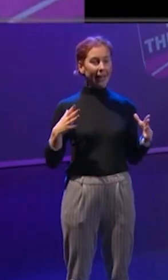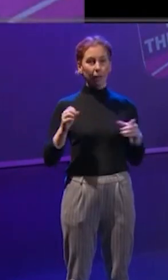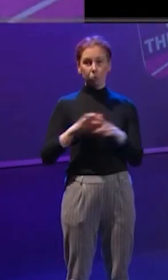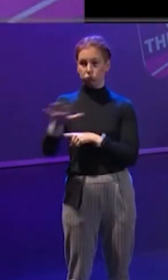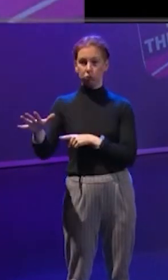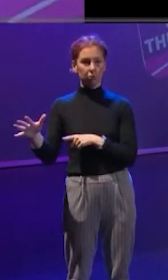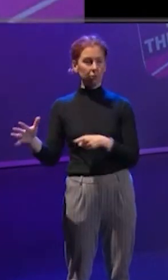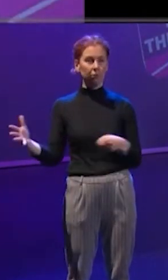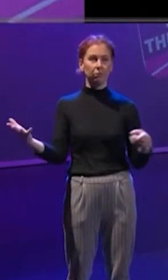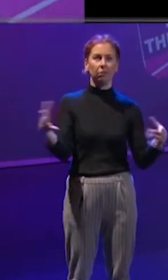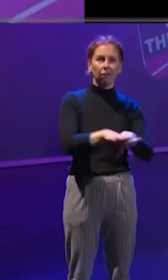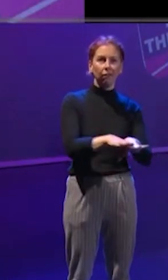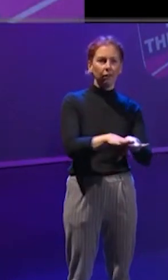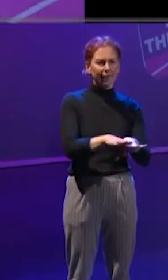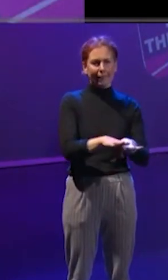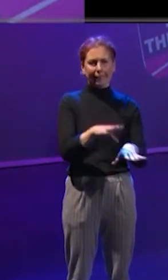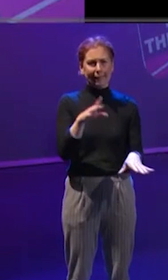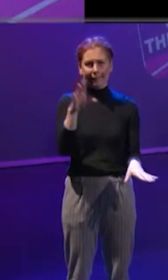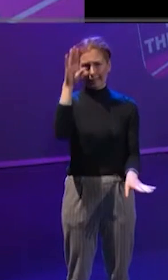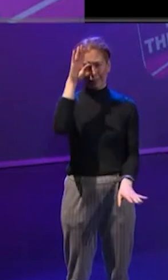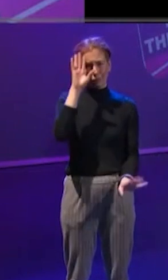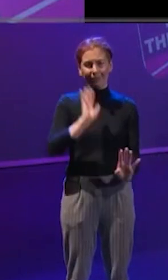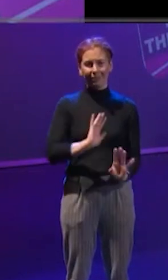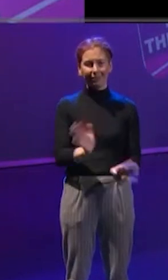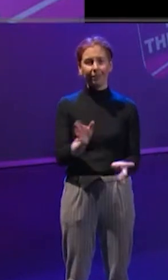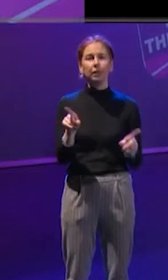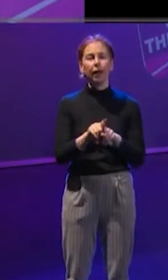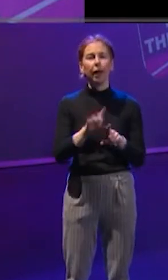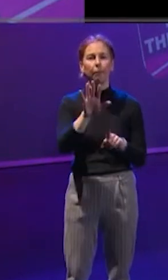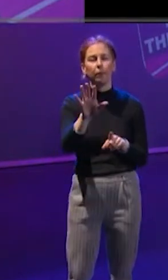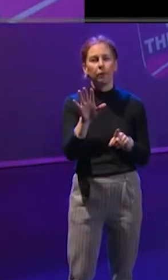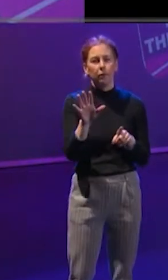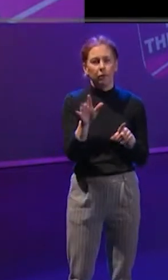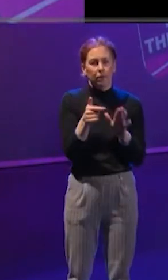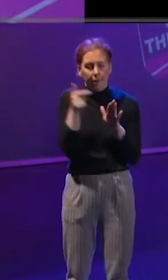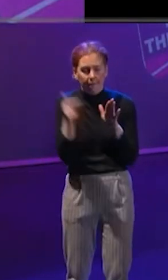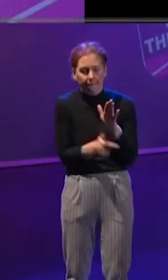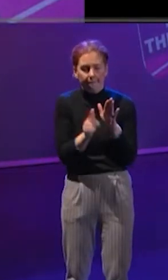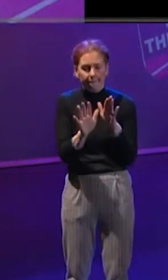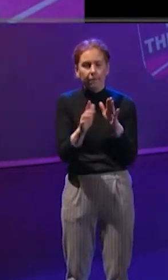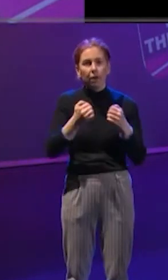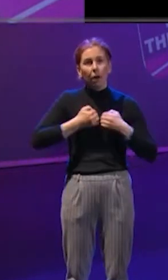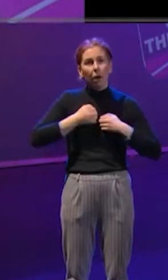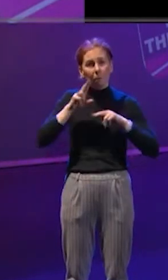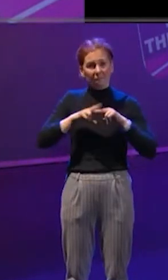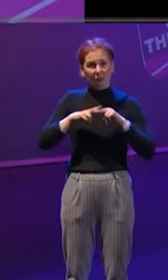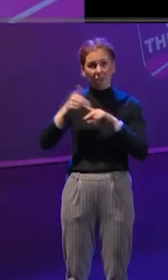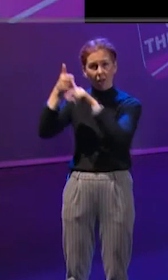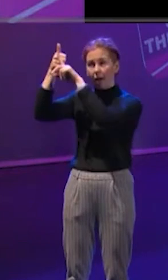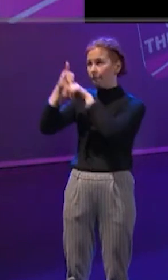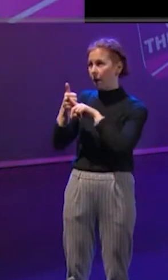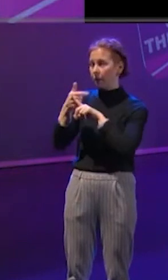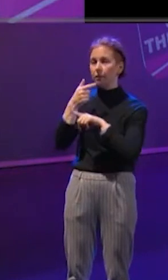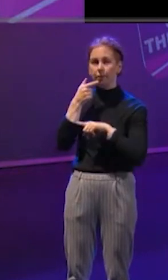So I just wouldn't do that at all. And the other thing I would say is, this is a bit like nitty gritty, but I would just, my dad gave me this advice, and I would set